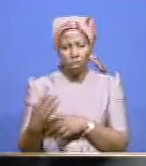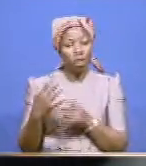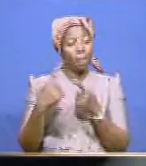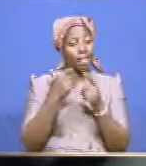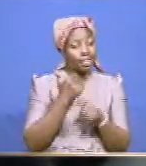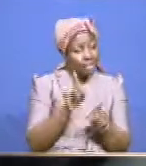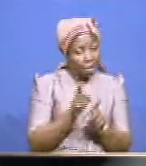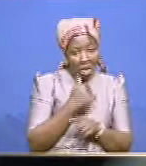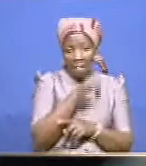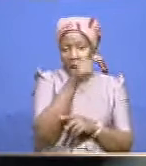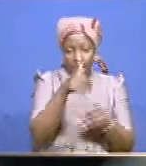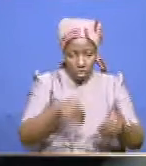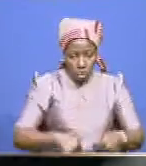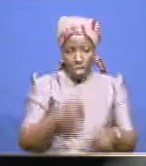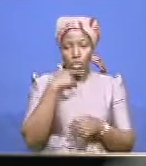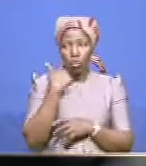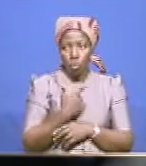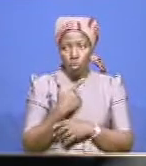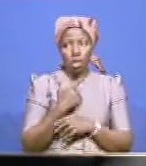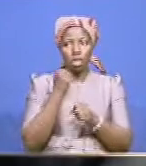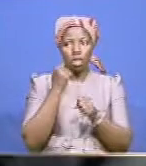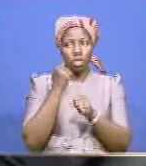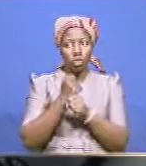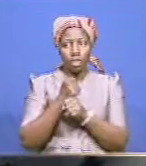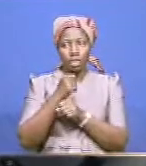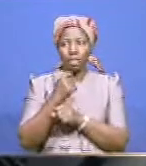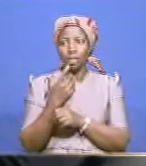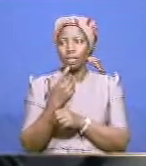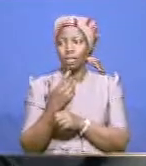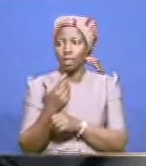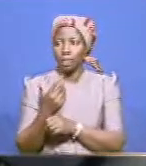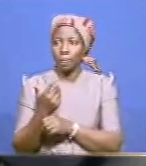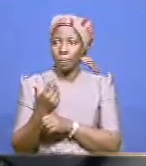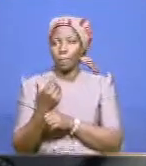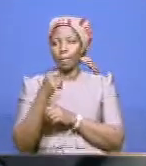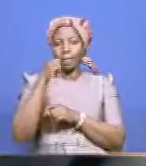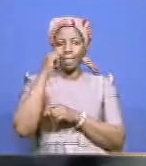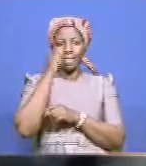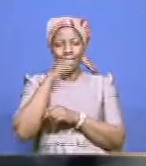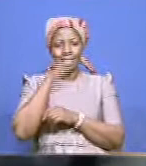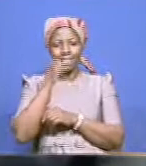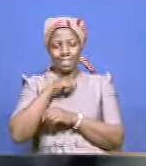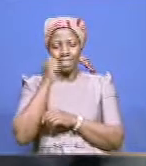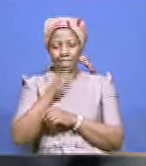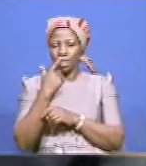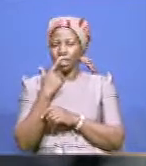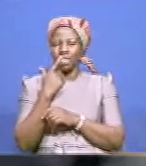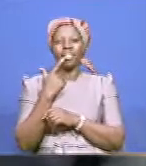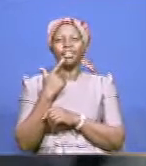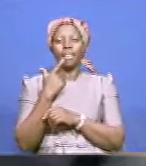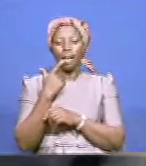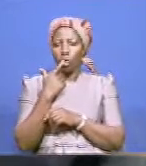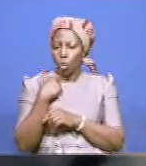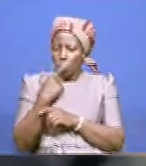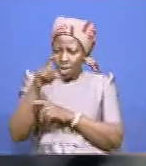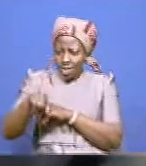is sinking in cut muguka, which requires now a rehabilitation program. You must be part of